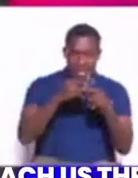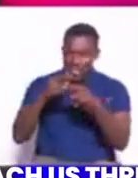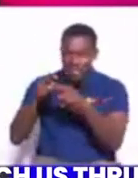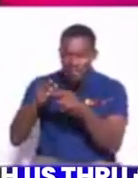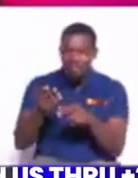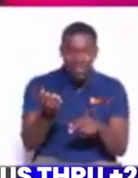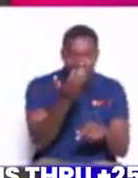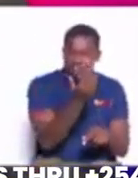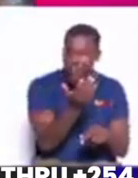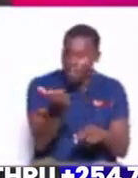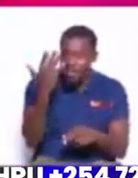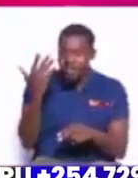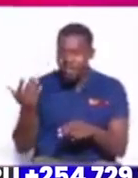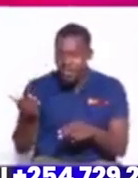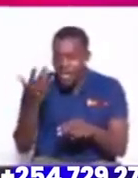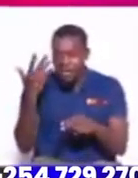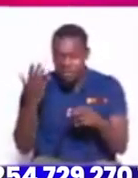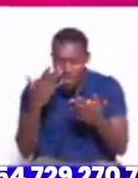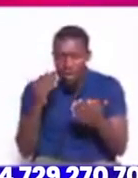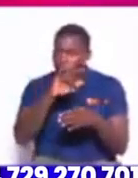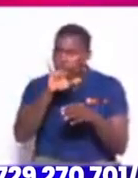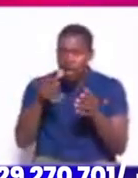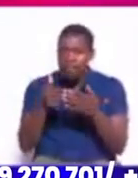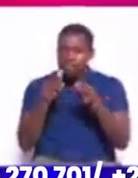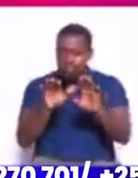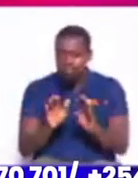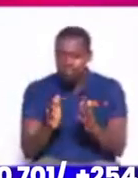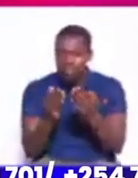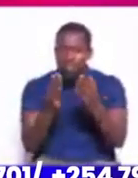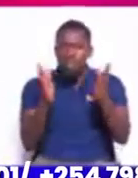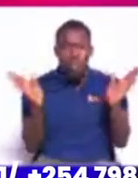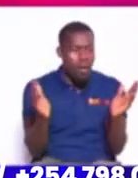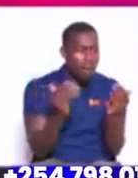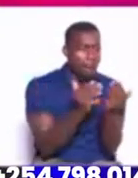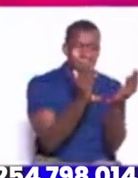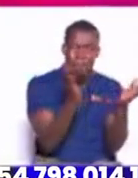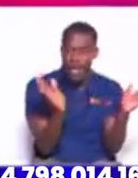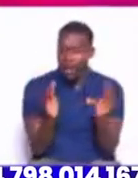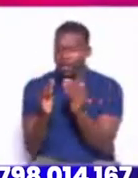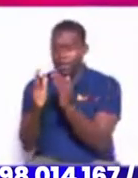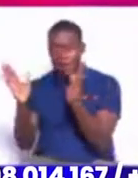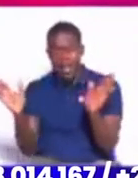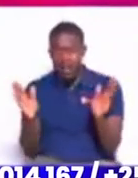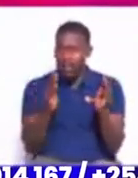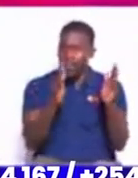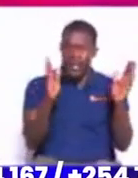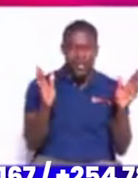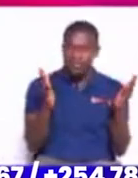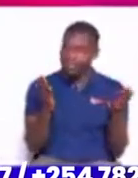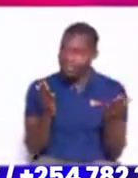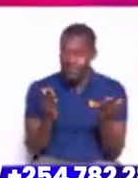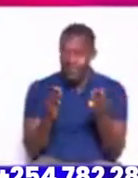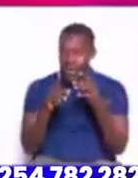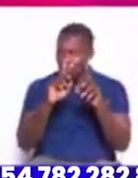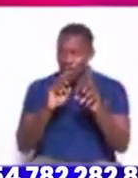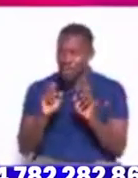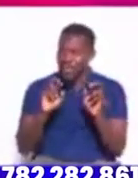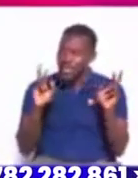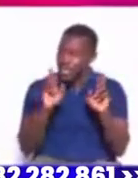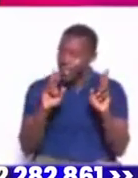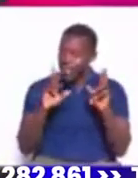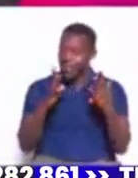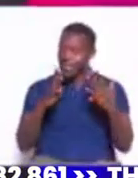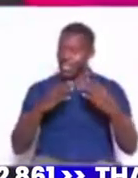come forth. Do you long to see Jesus when he comes? Do you long to have that glorious immortal body when